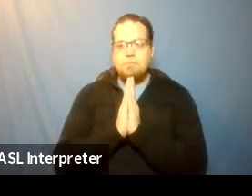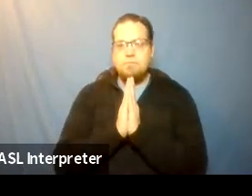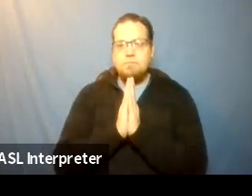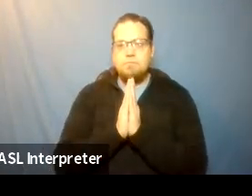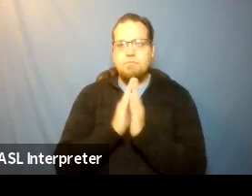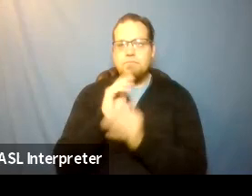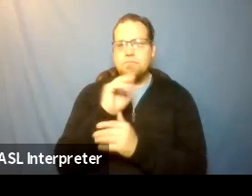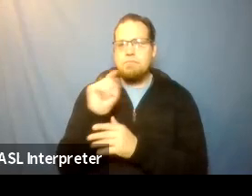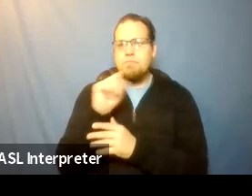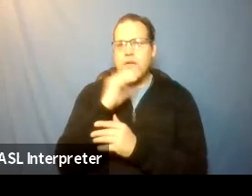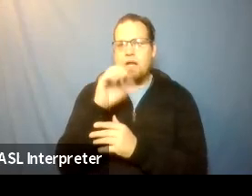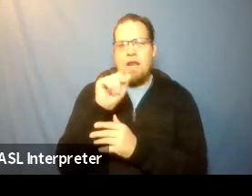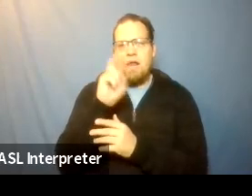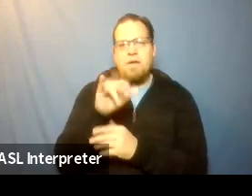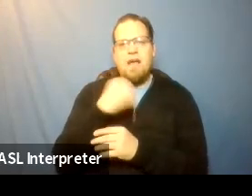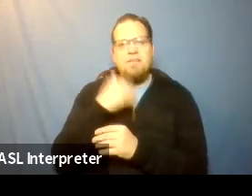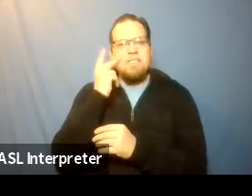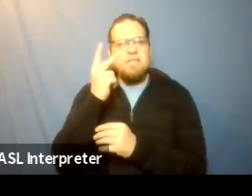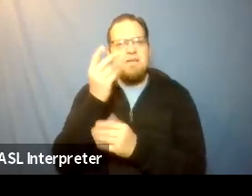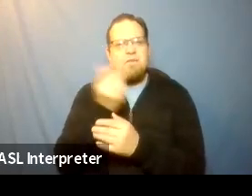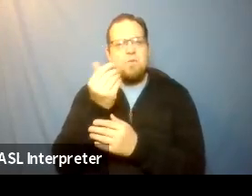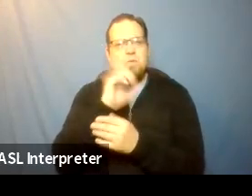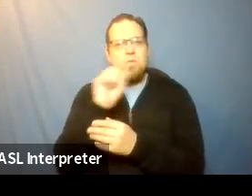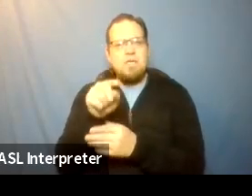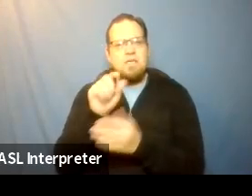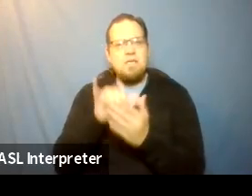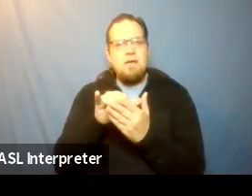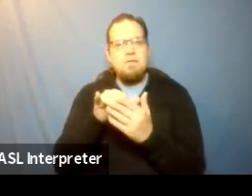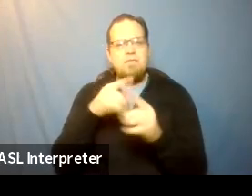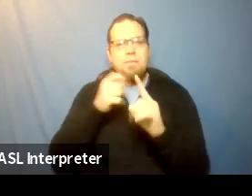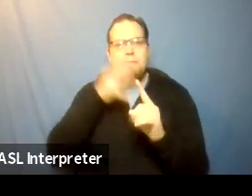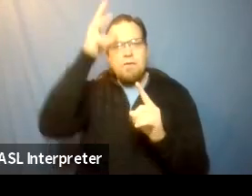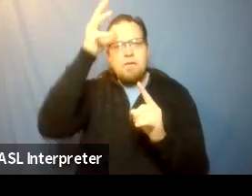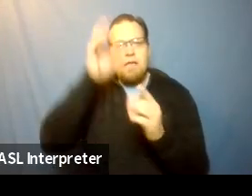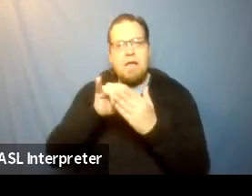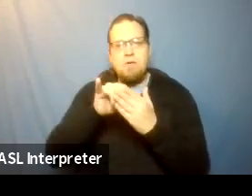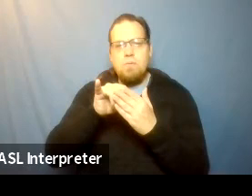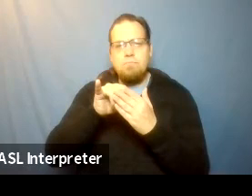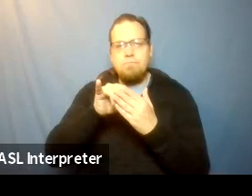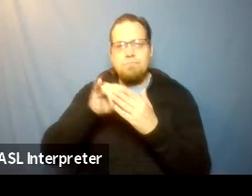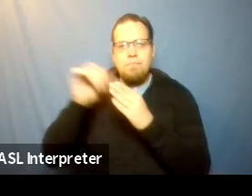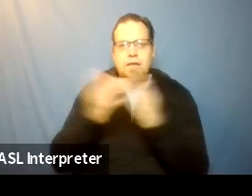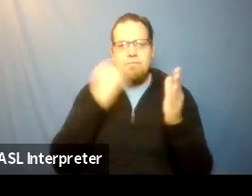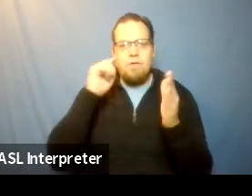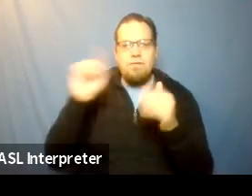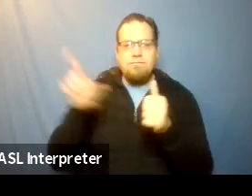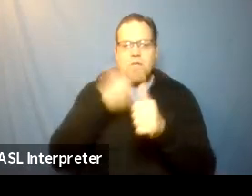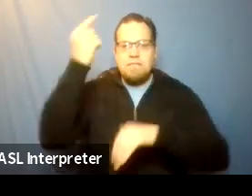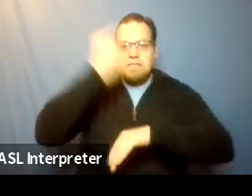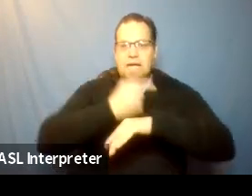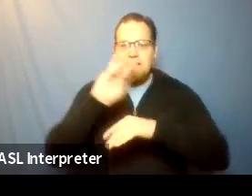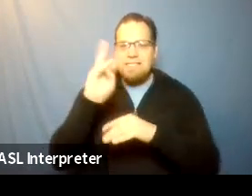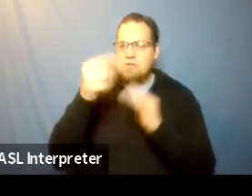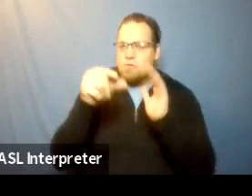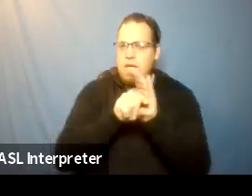Matt and Larry, I've seen a couple questions from parents come in, just wondering, is there any kind of orientation plan for that first day of 6th graders